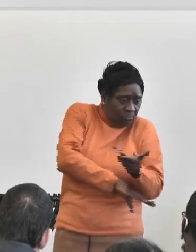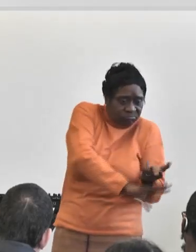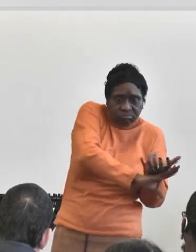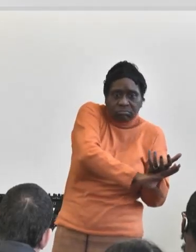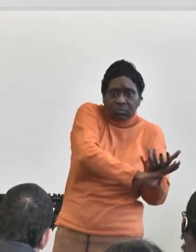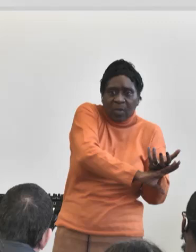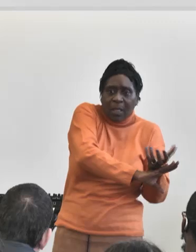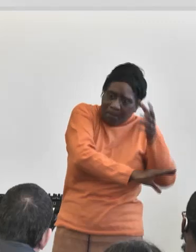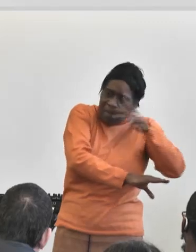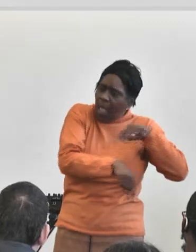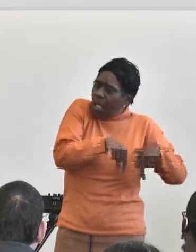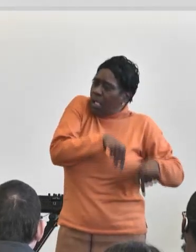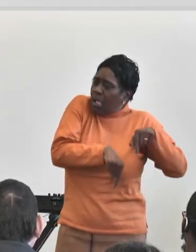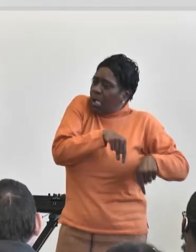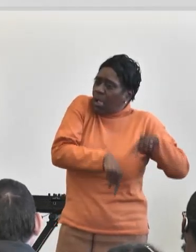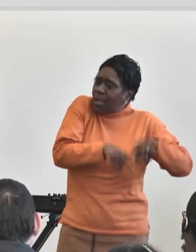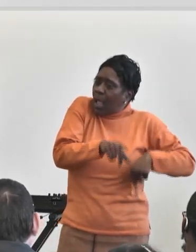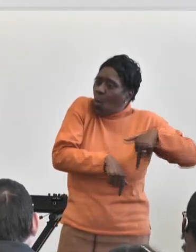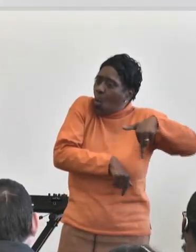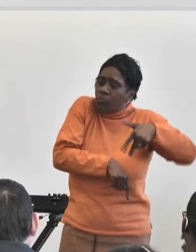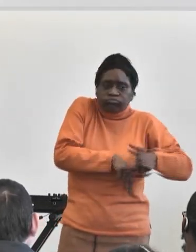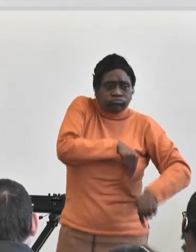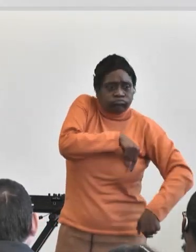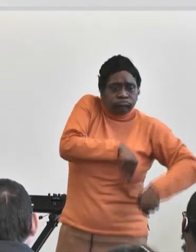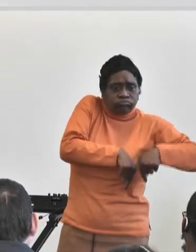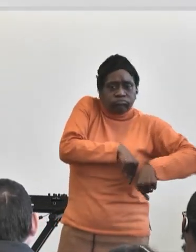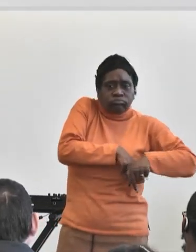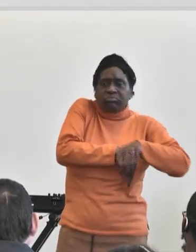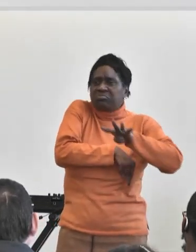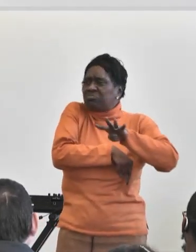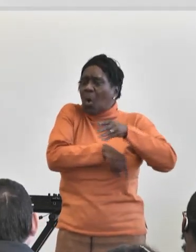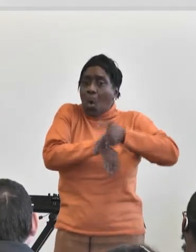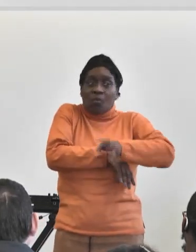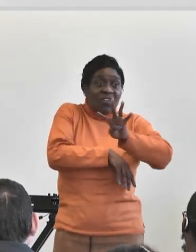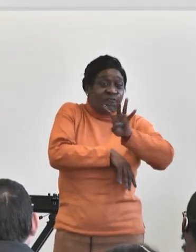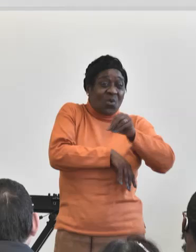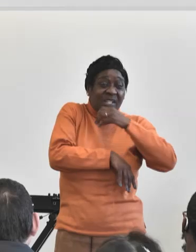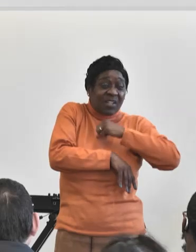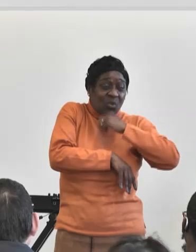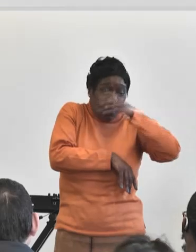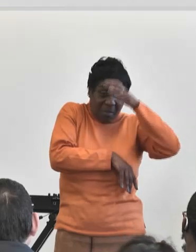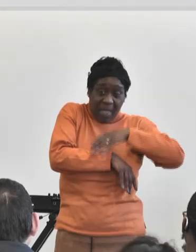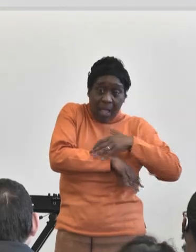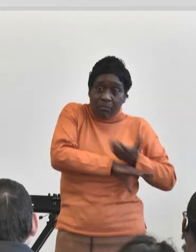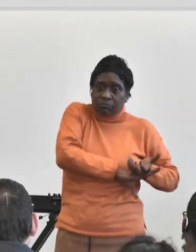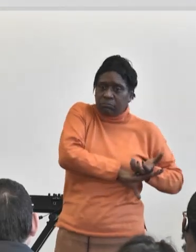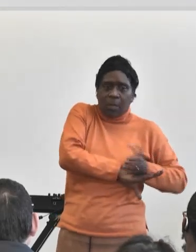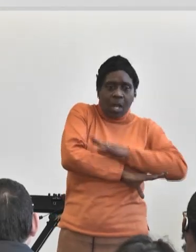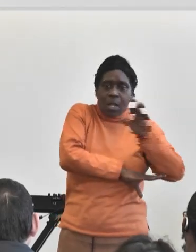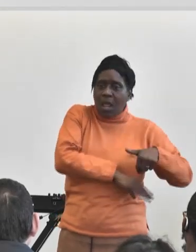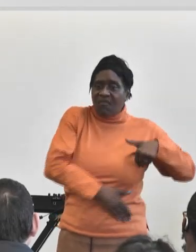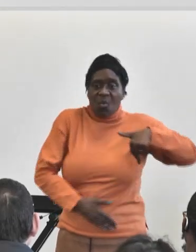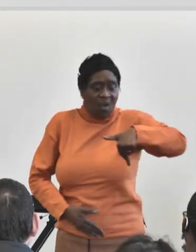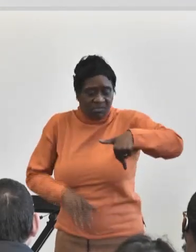This was a crippled man. He was 40 years old, over 40 years old. He'd never walked